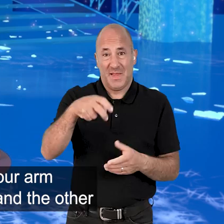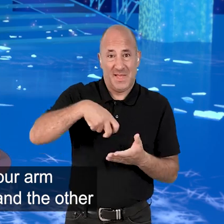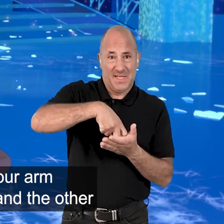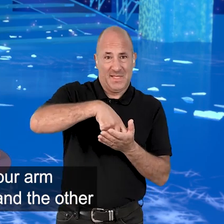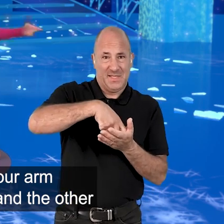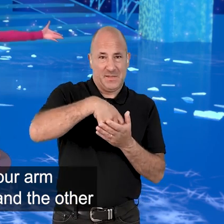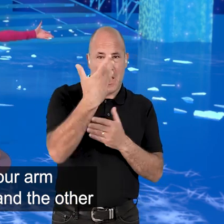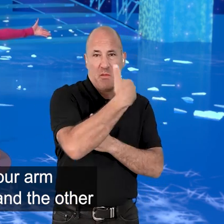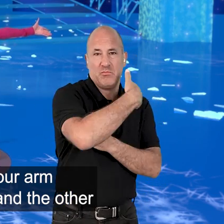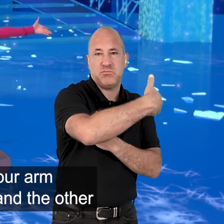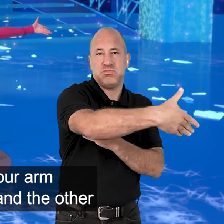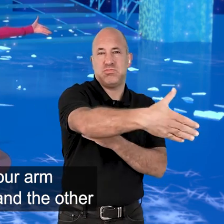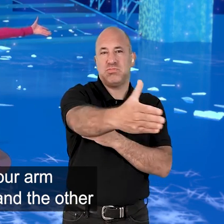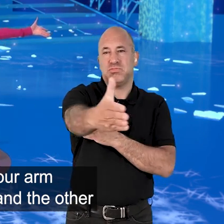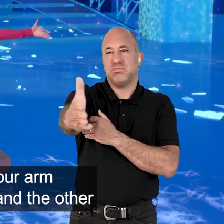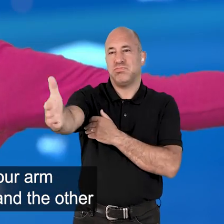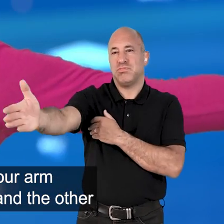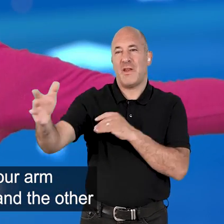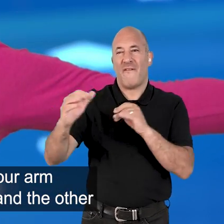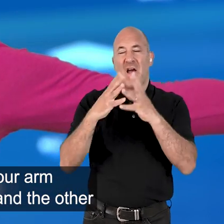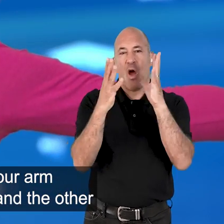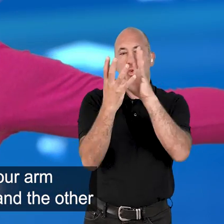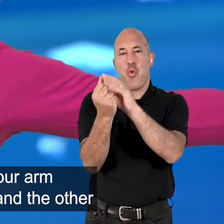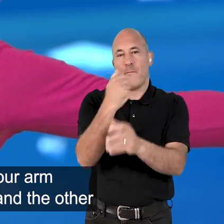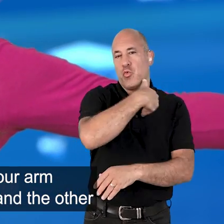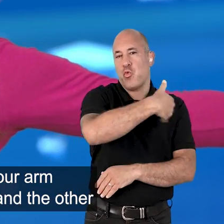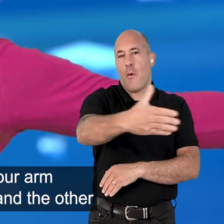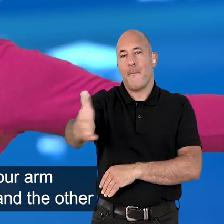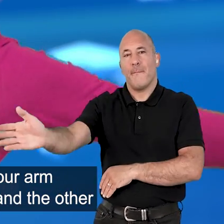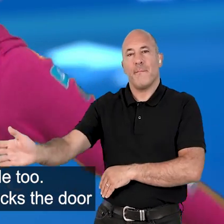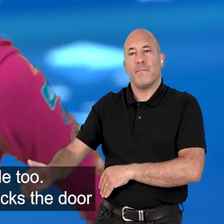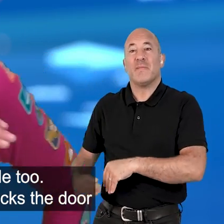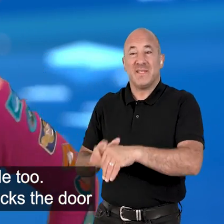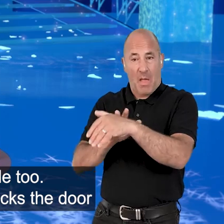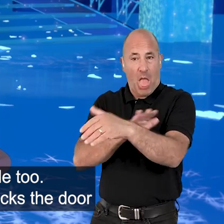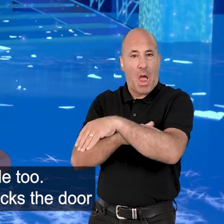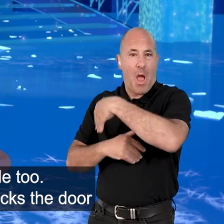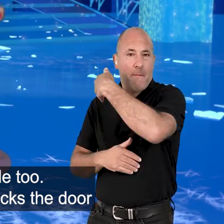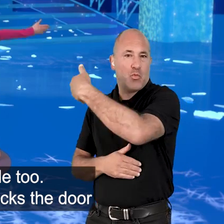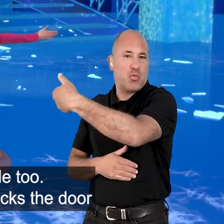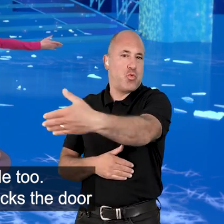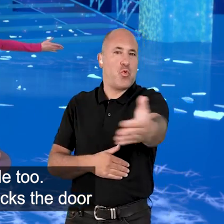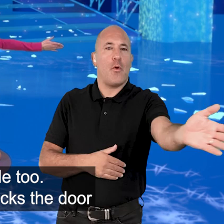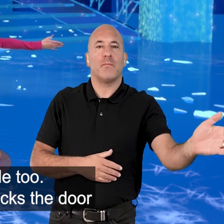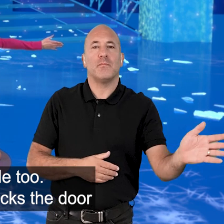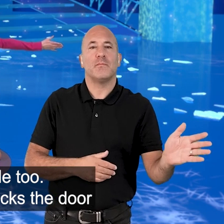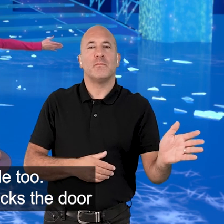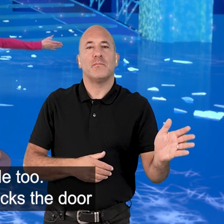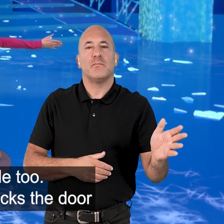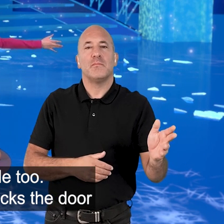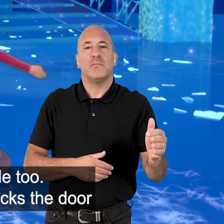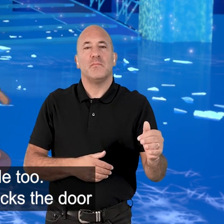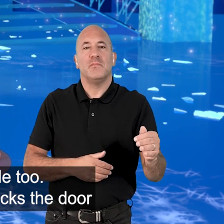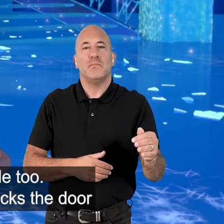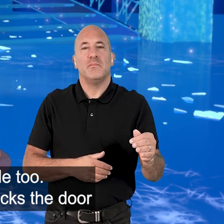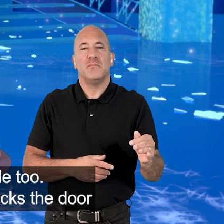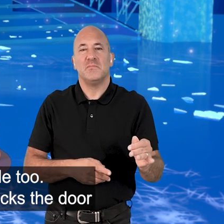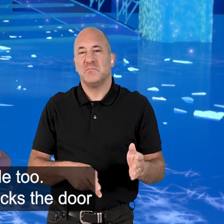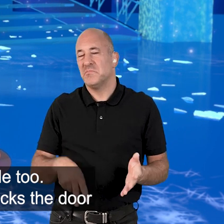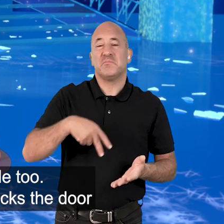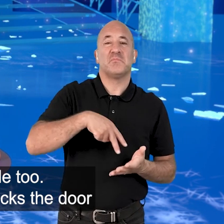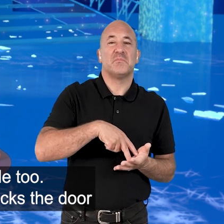and spread your arm wide behind you, putting out the fire. And the other way, spread the other arm wide too.